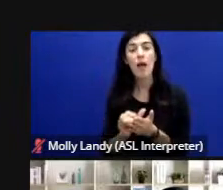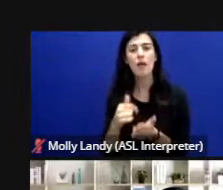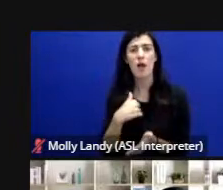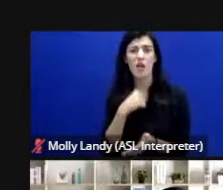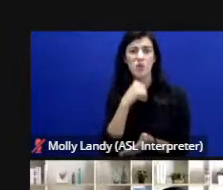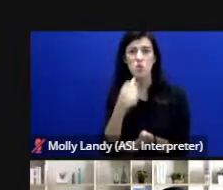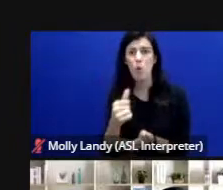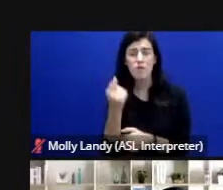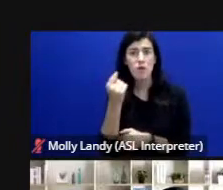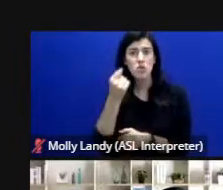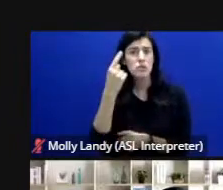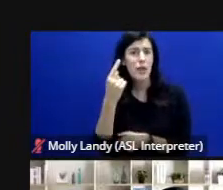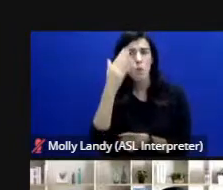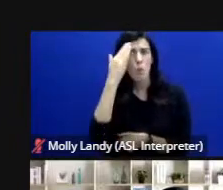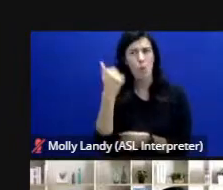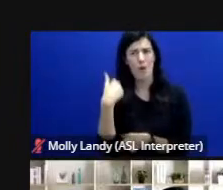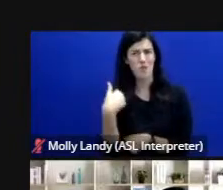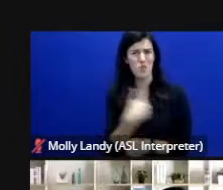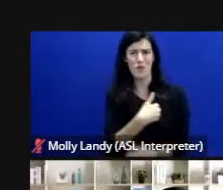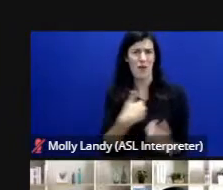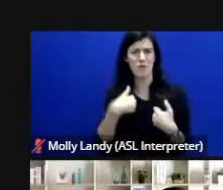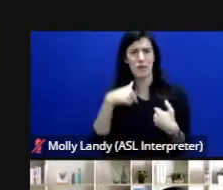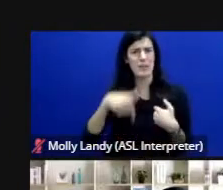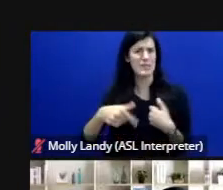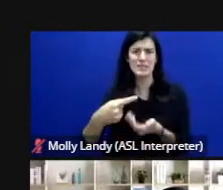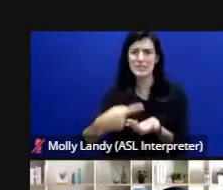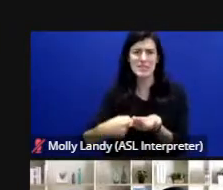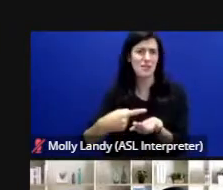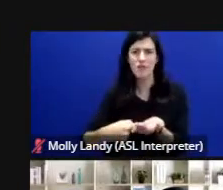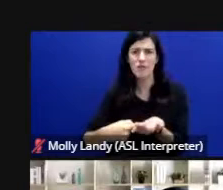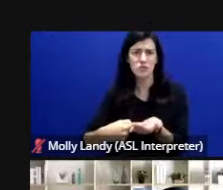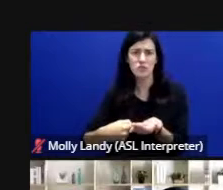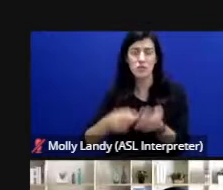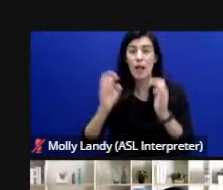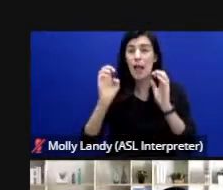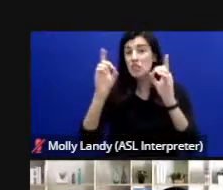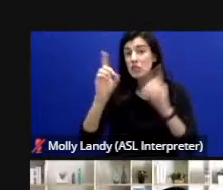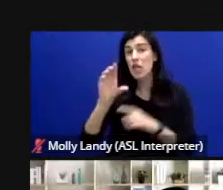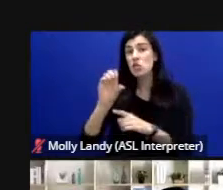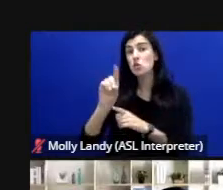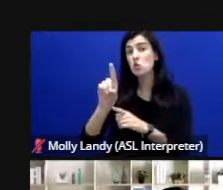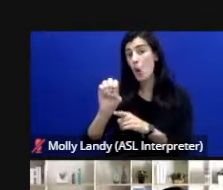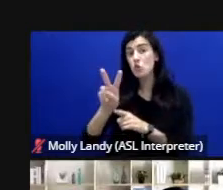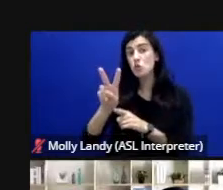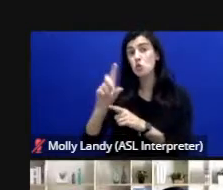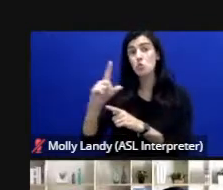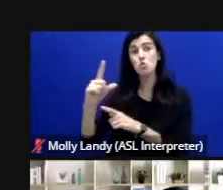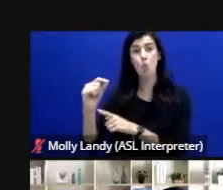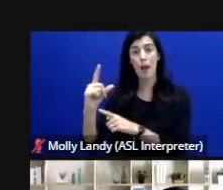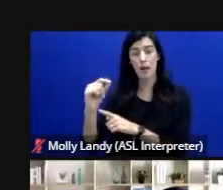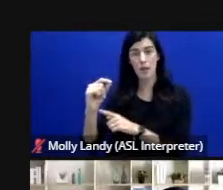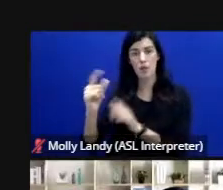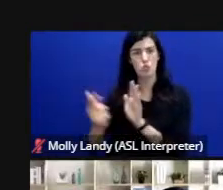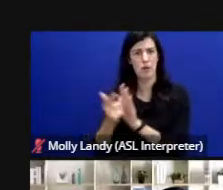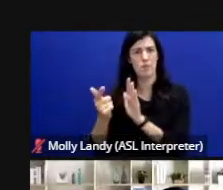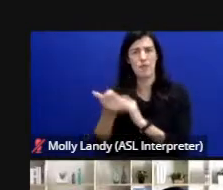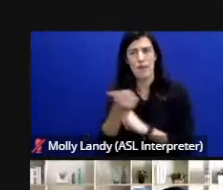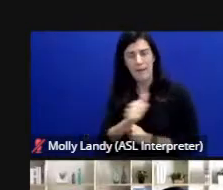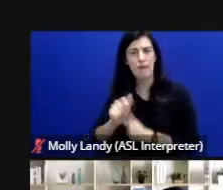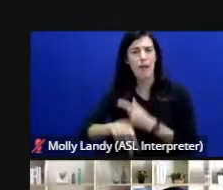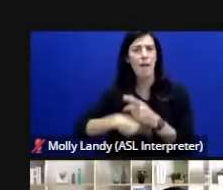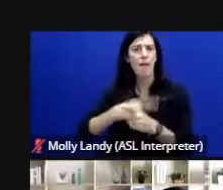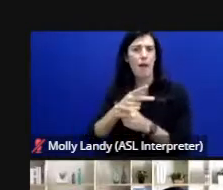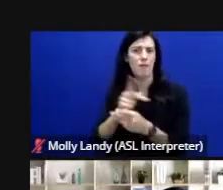even understand why we're having this discussion, because Education Code 220 prohibits any kind of discrimination.